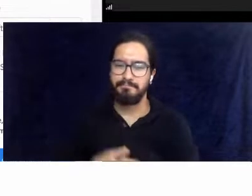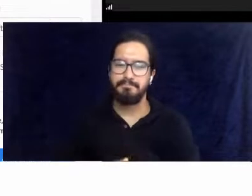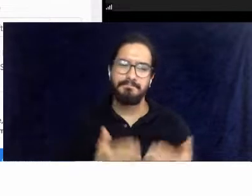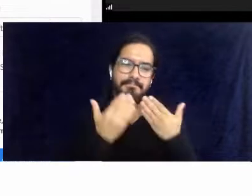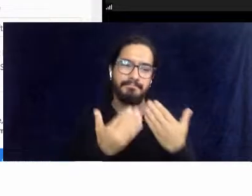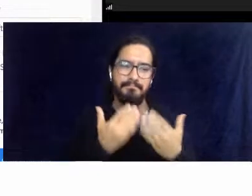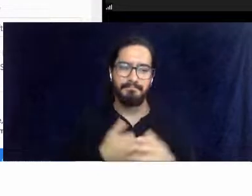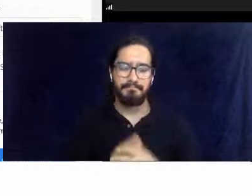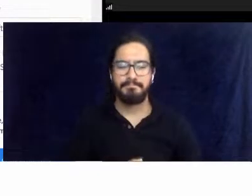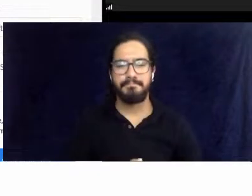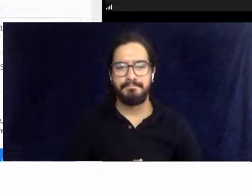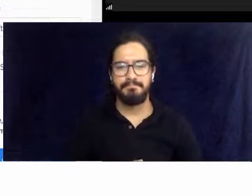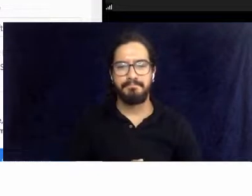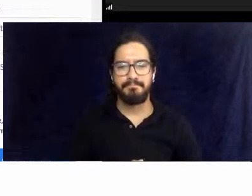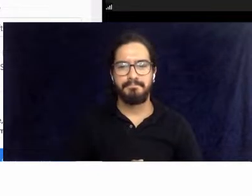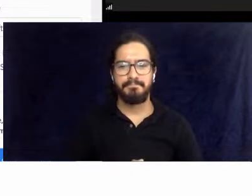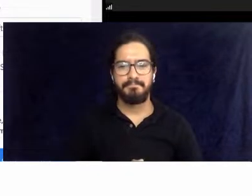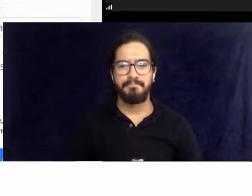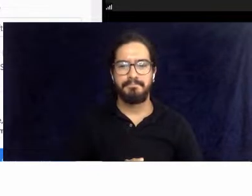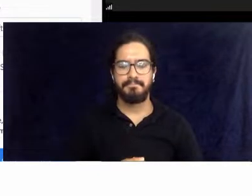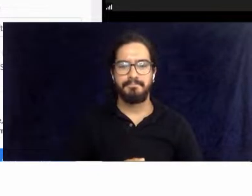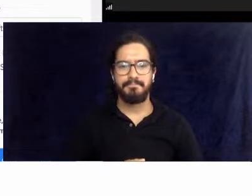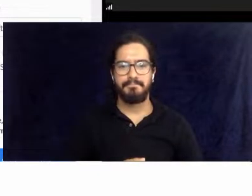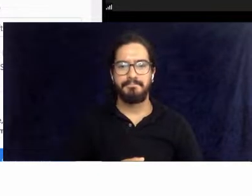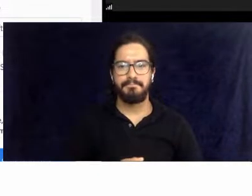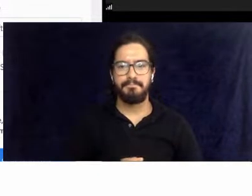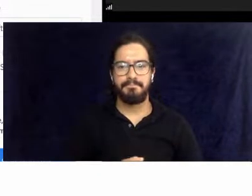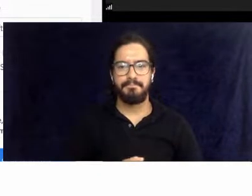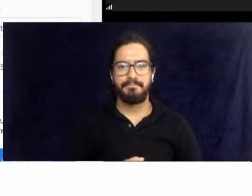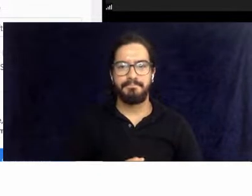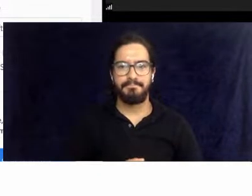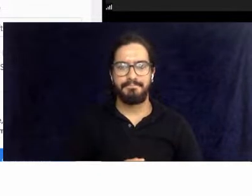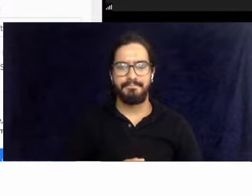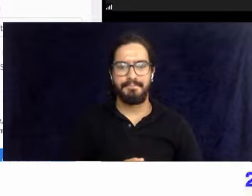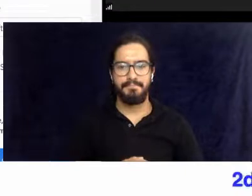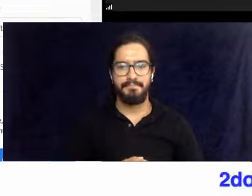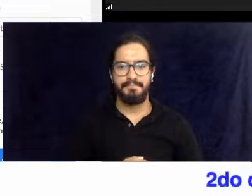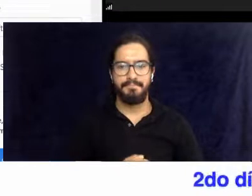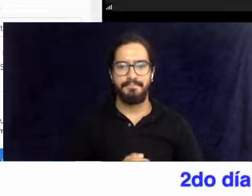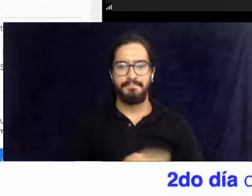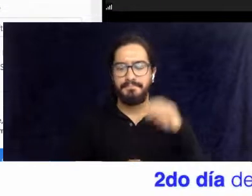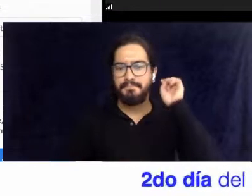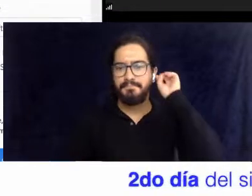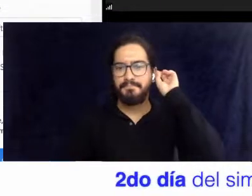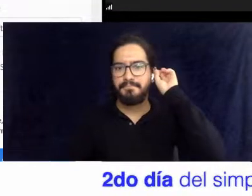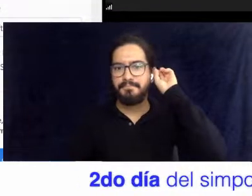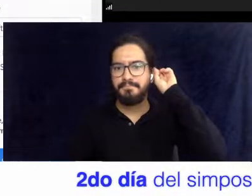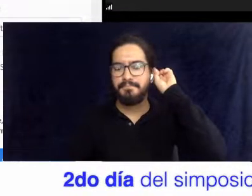Sure. Okay, let me share.